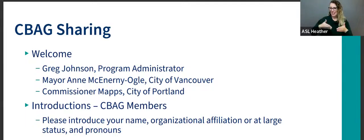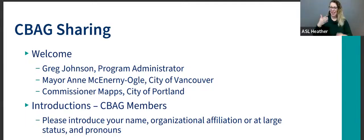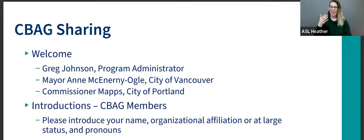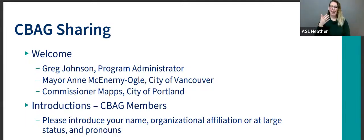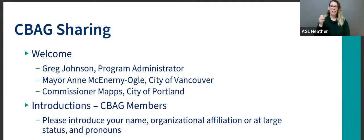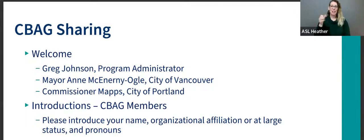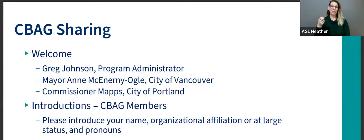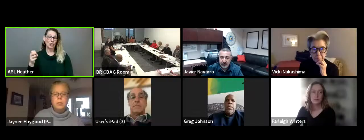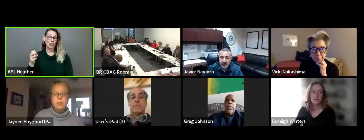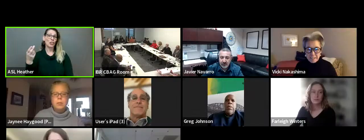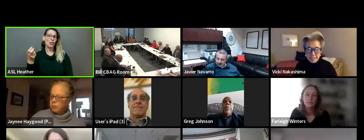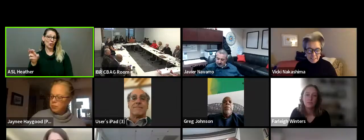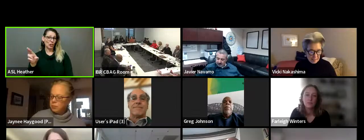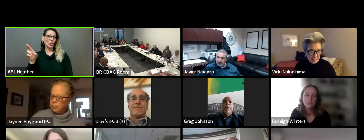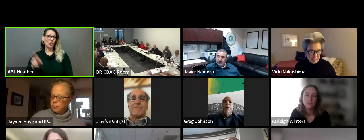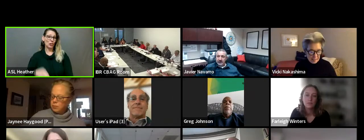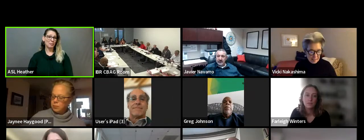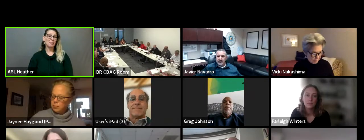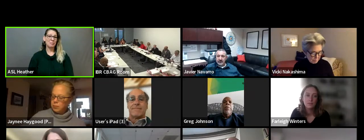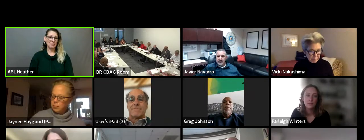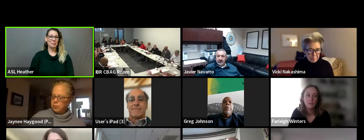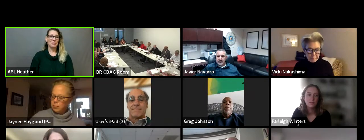and she, her.